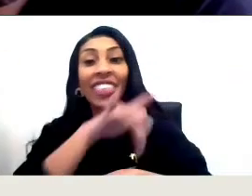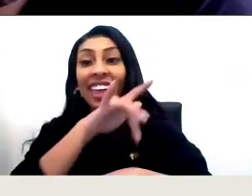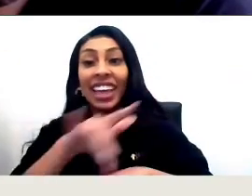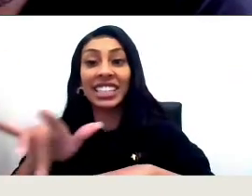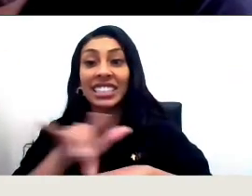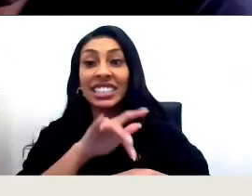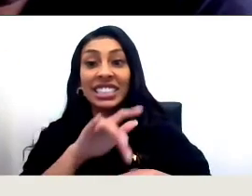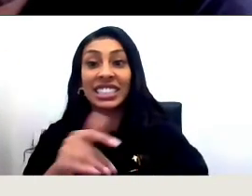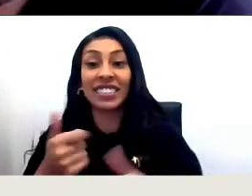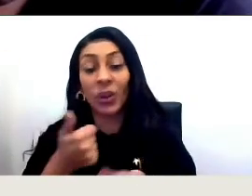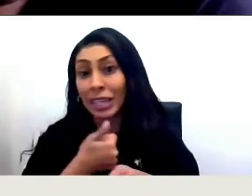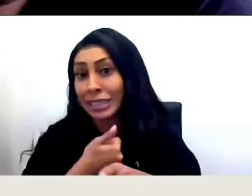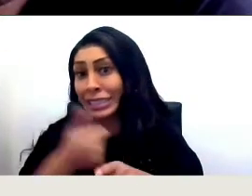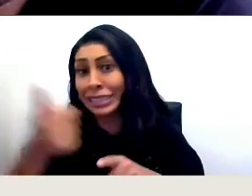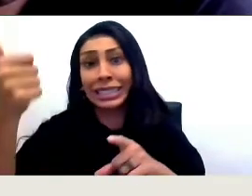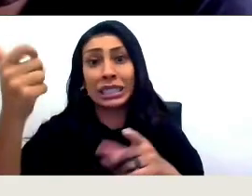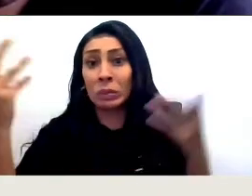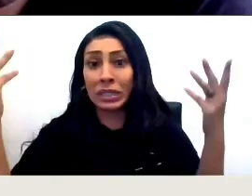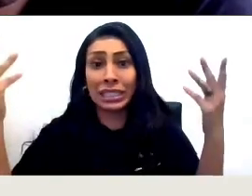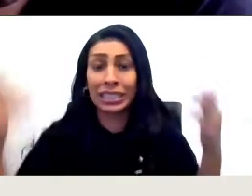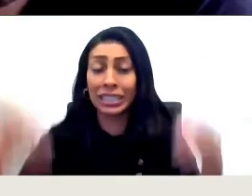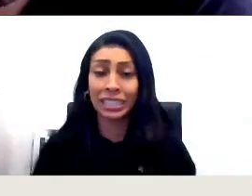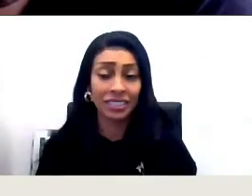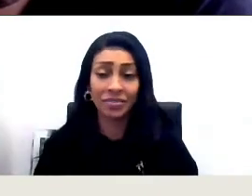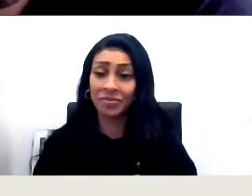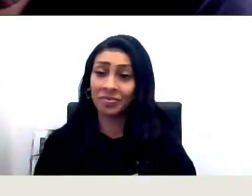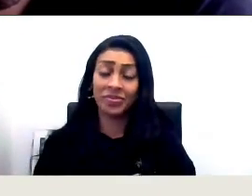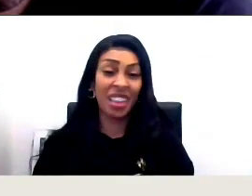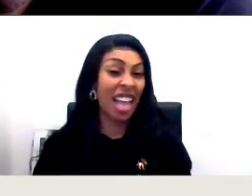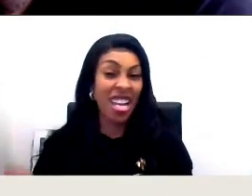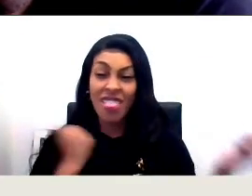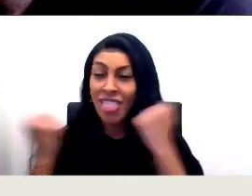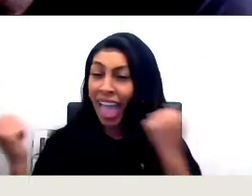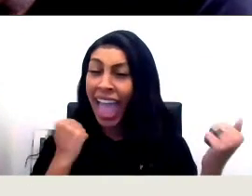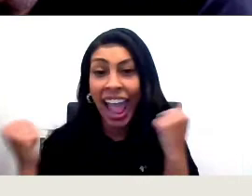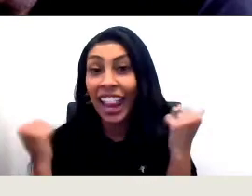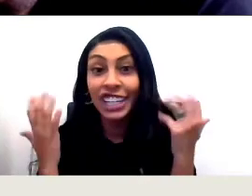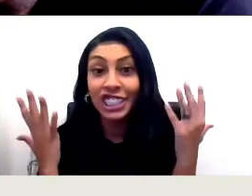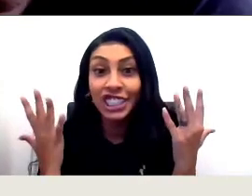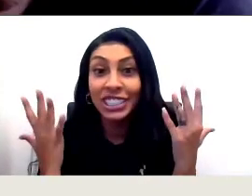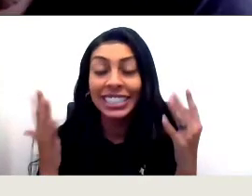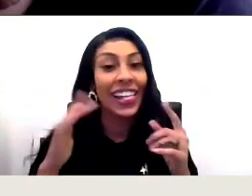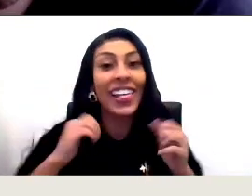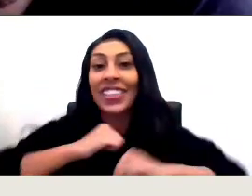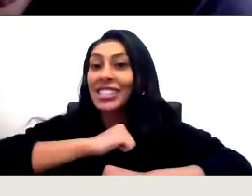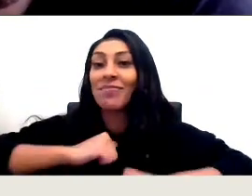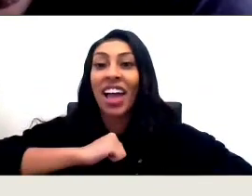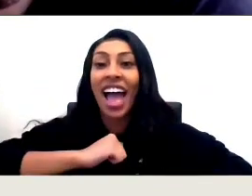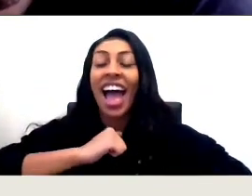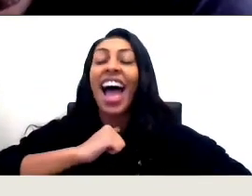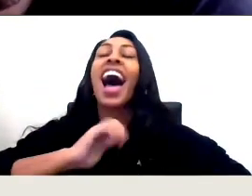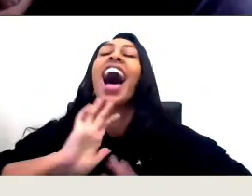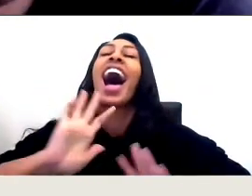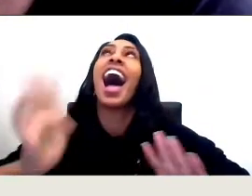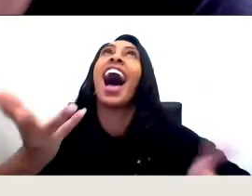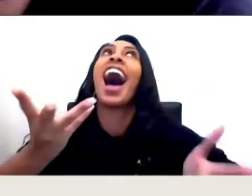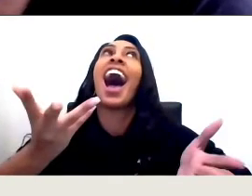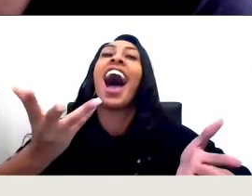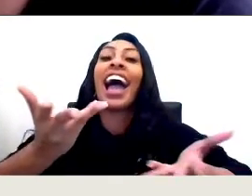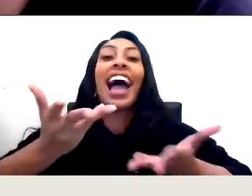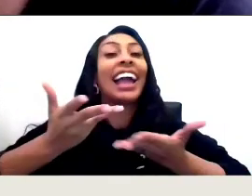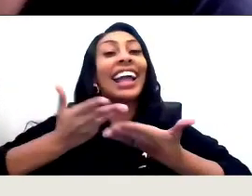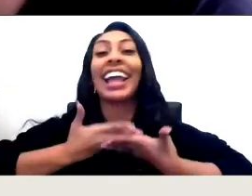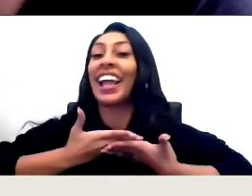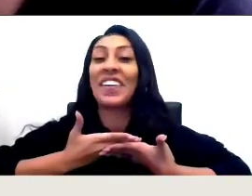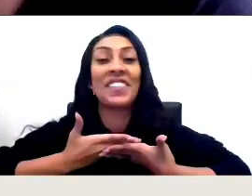like 6 weeks or something. So the energy in the space was, I thought, what a gift to be able to be